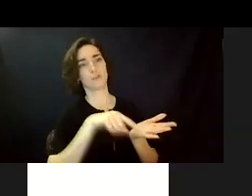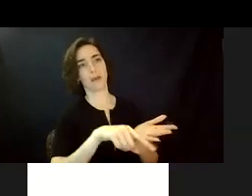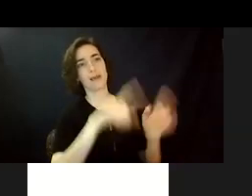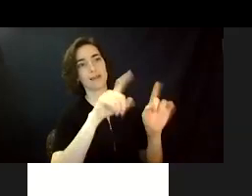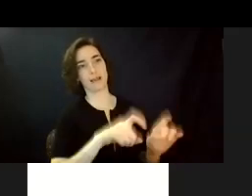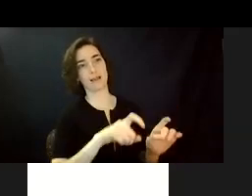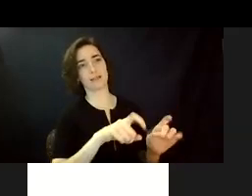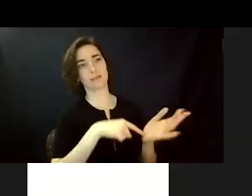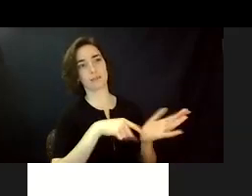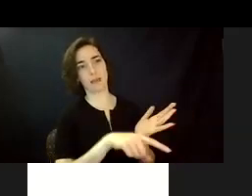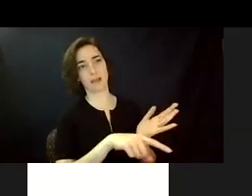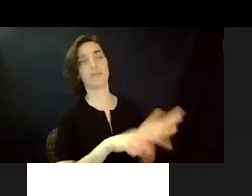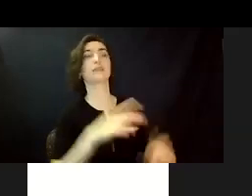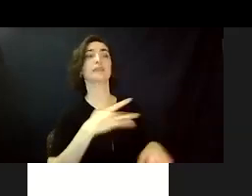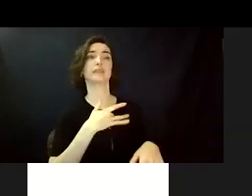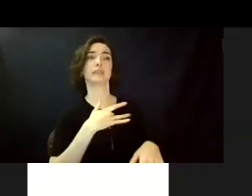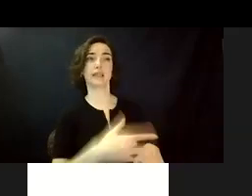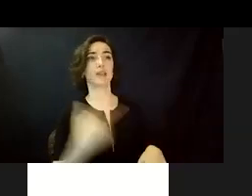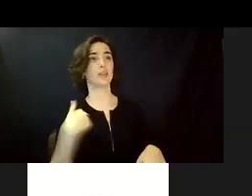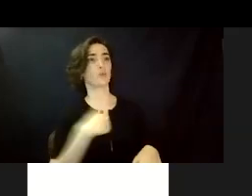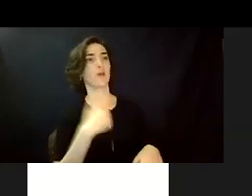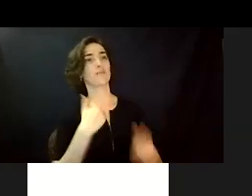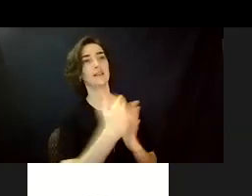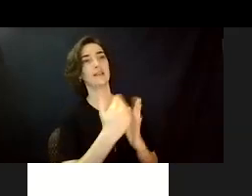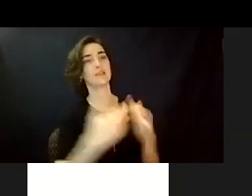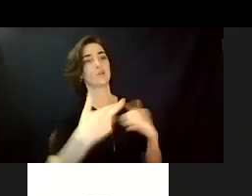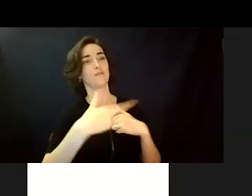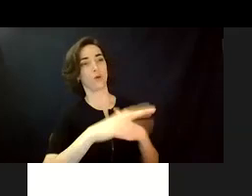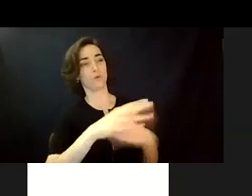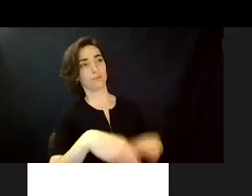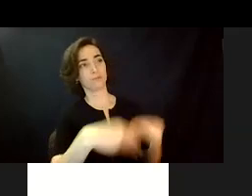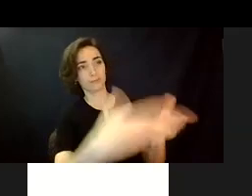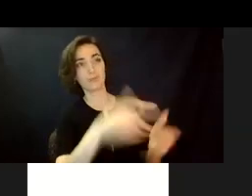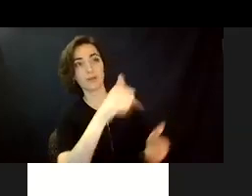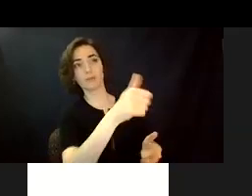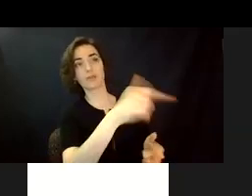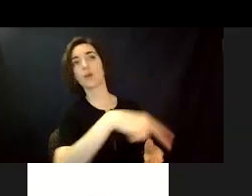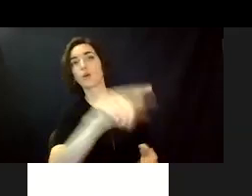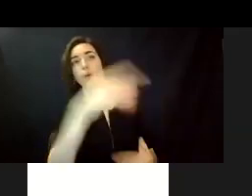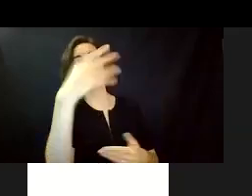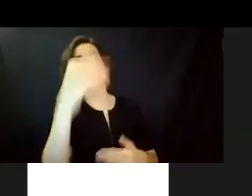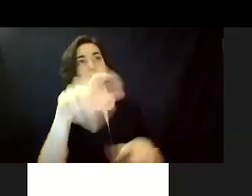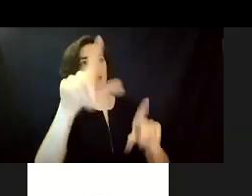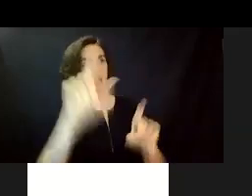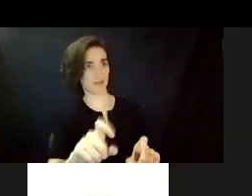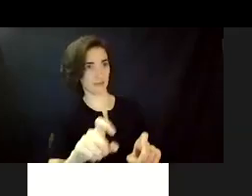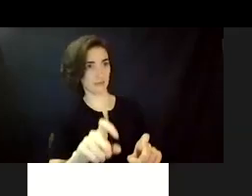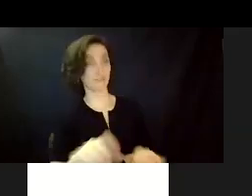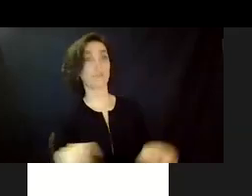So we normally have a list of referral sources that we give them where they can go and get outside testing done. We also offer testing